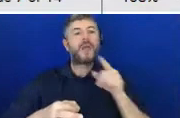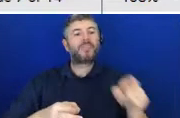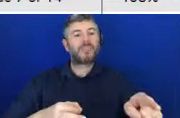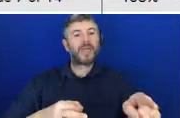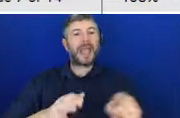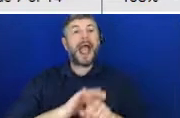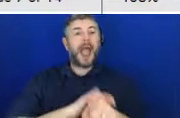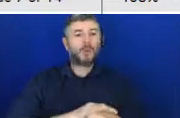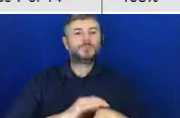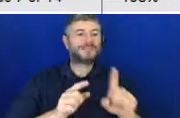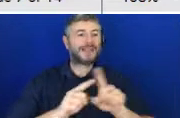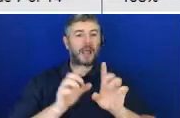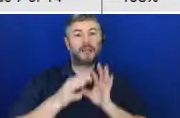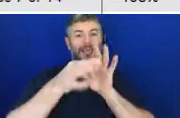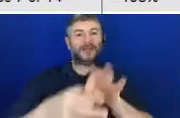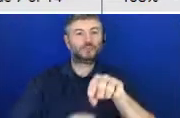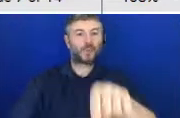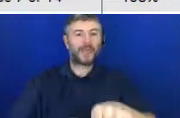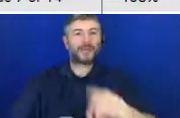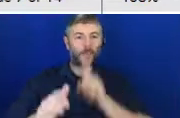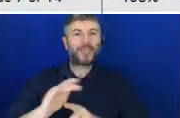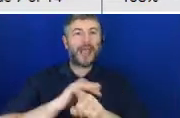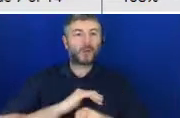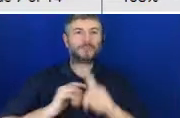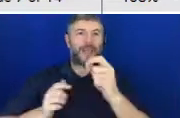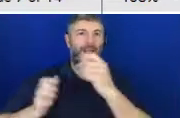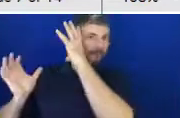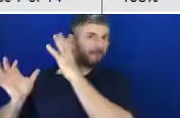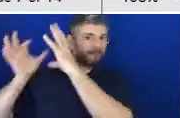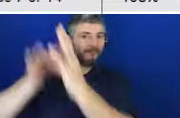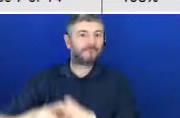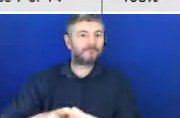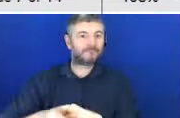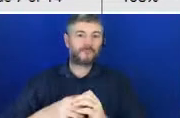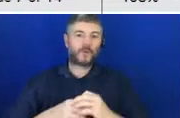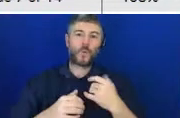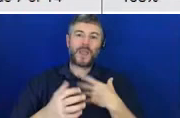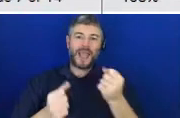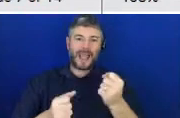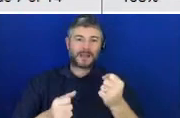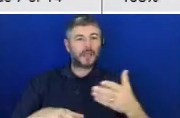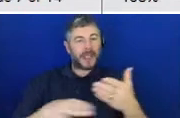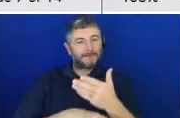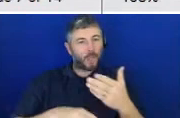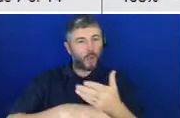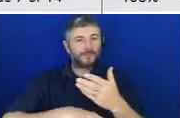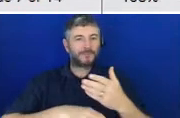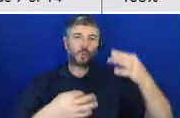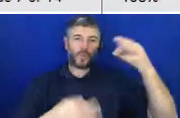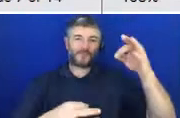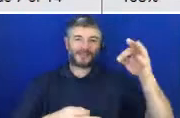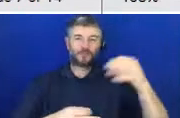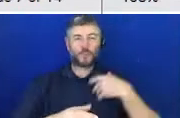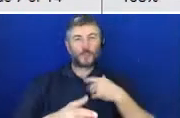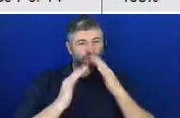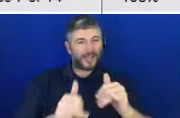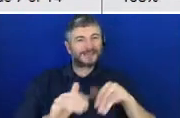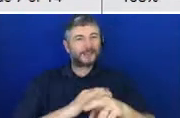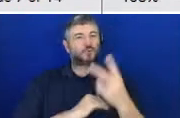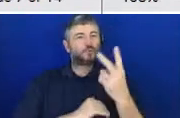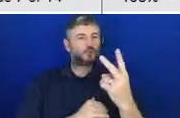gate. We piloted some self-employment focused qualifications in two prisons in the Northwest. And then